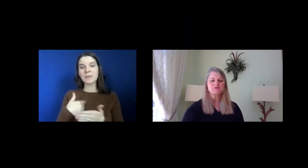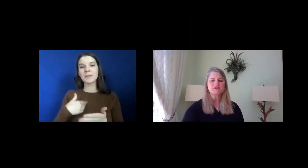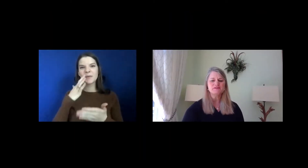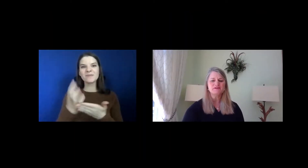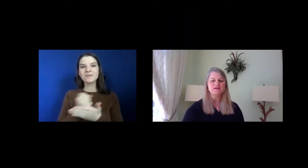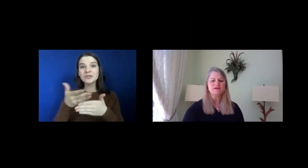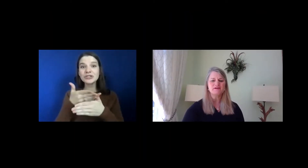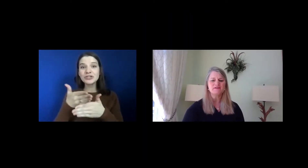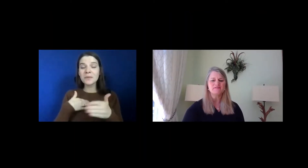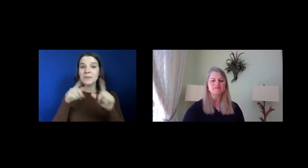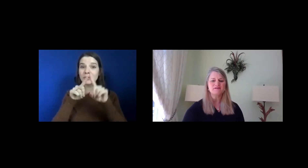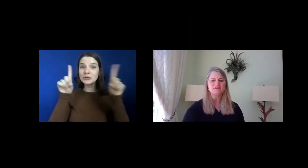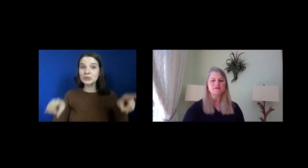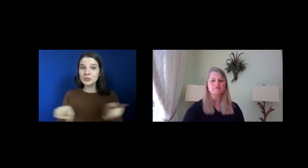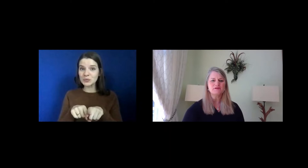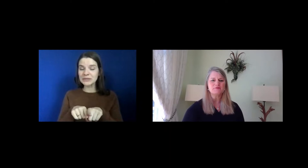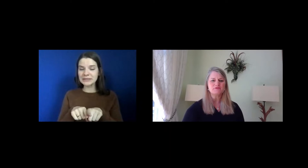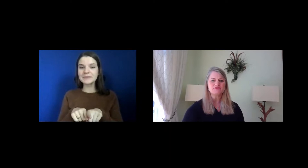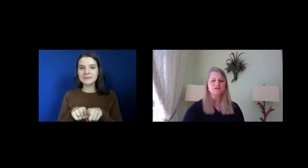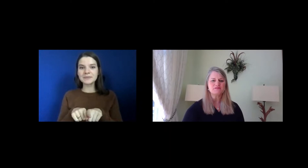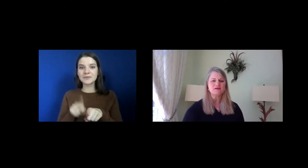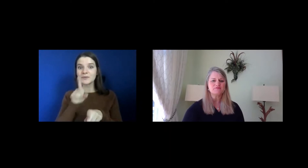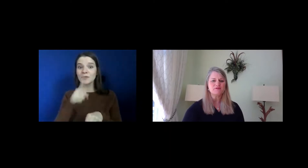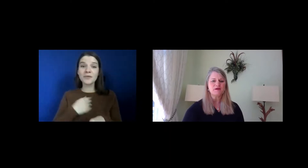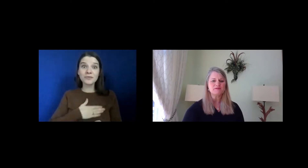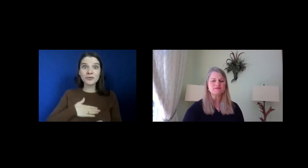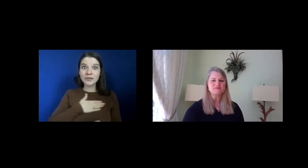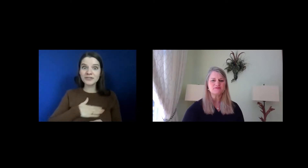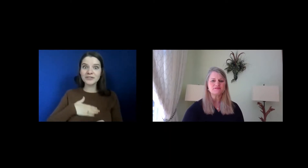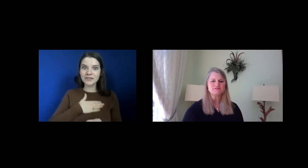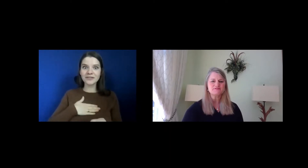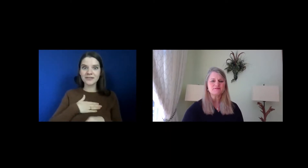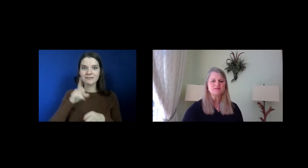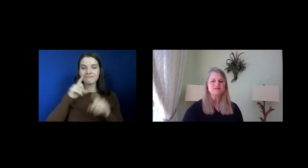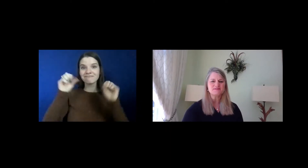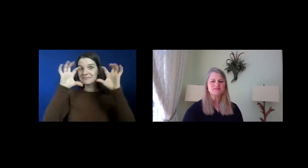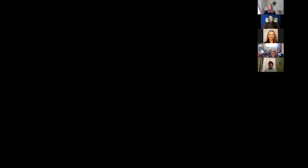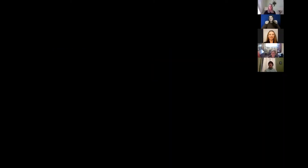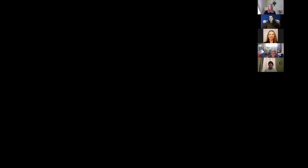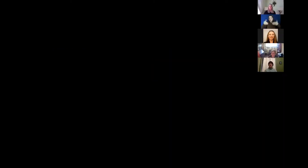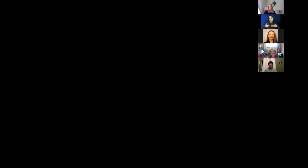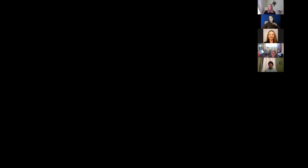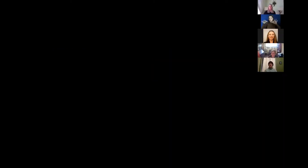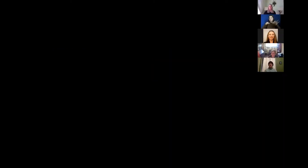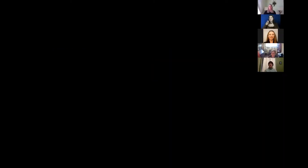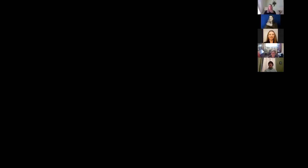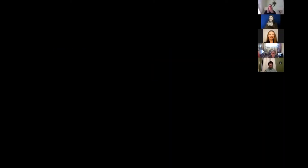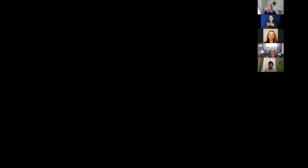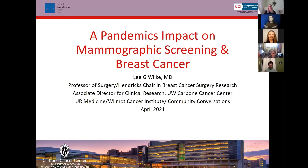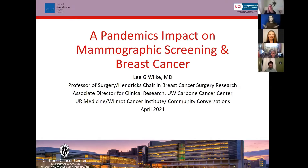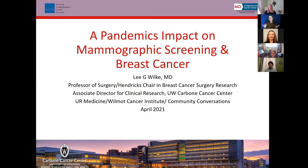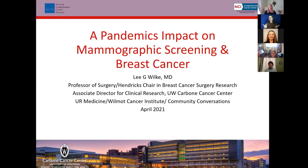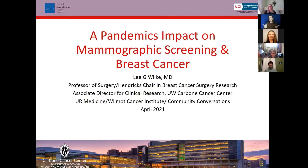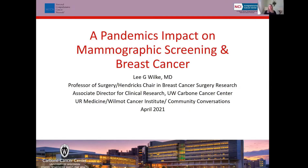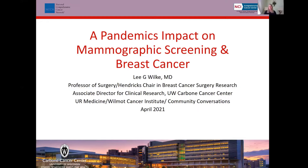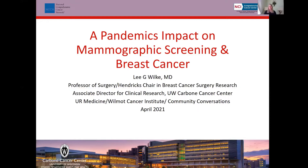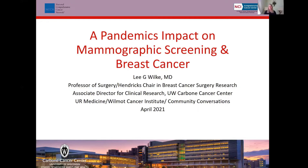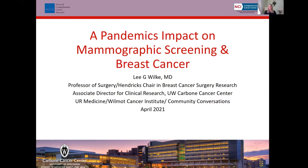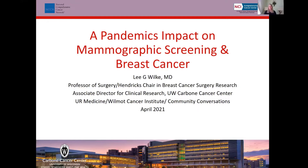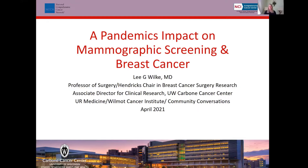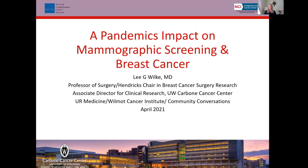my screen and really appreciate that fabulous introduction. Some of the things I forget I do.